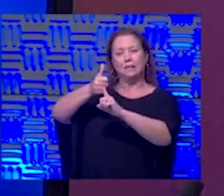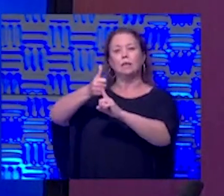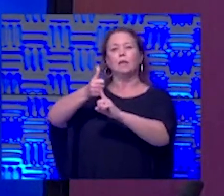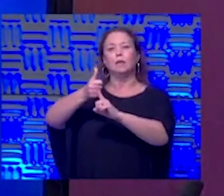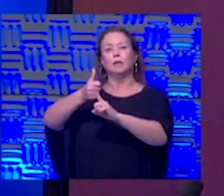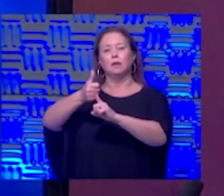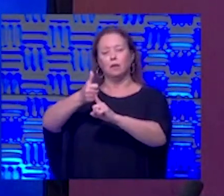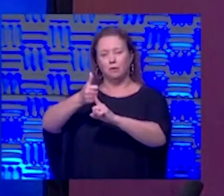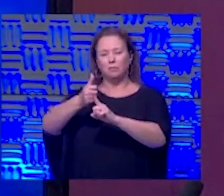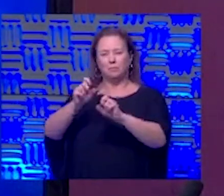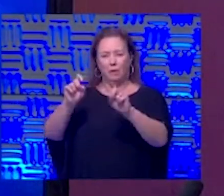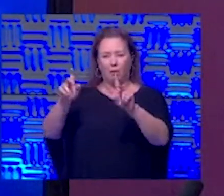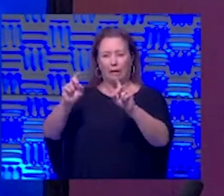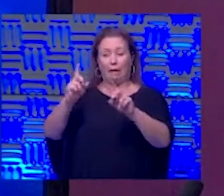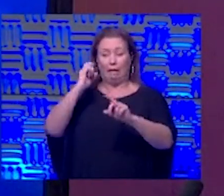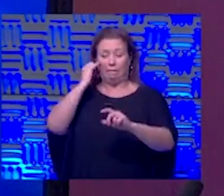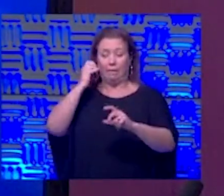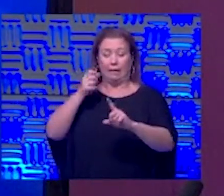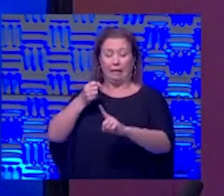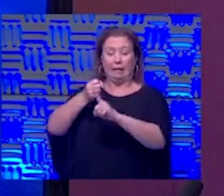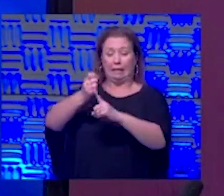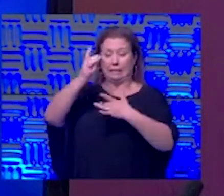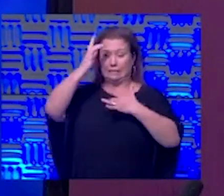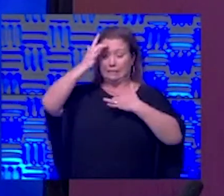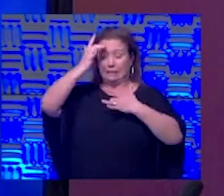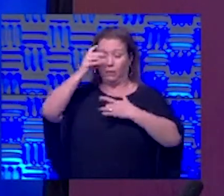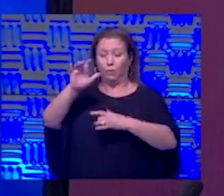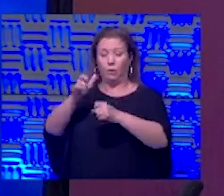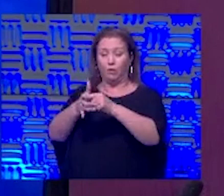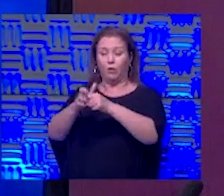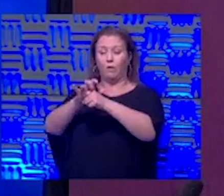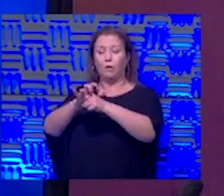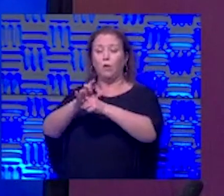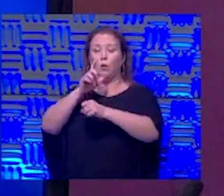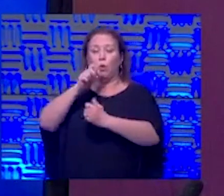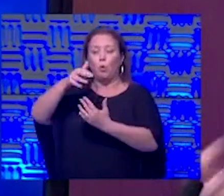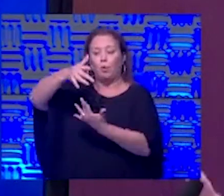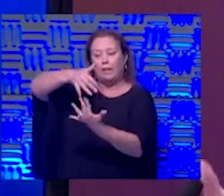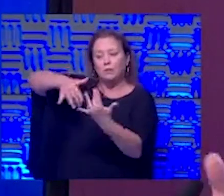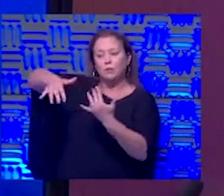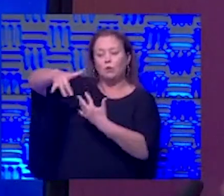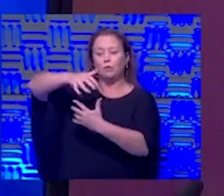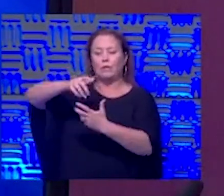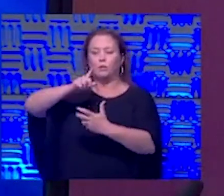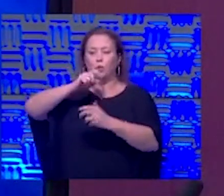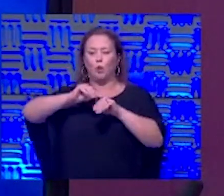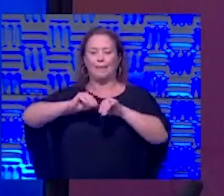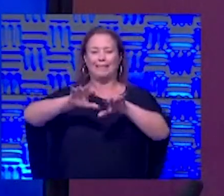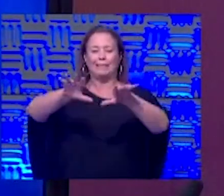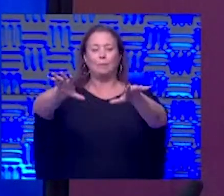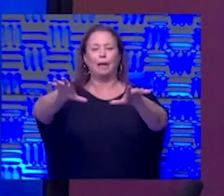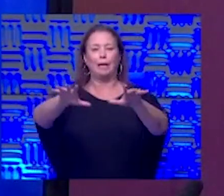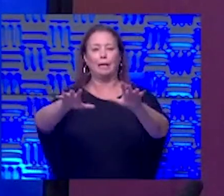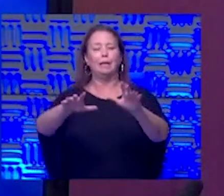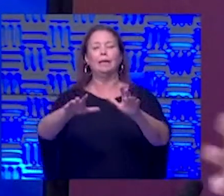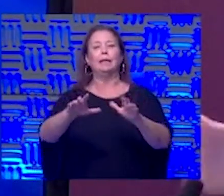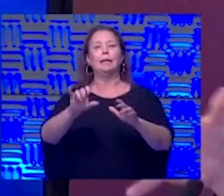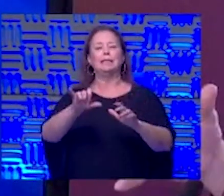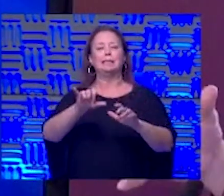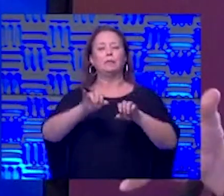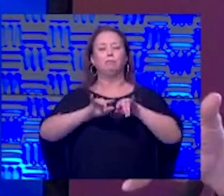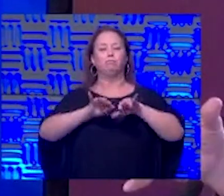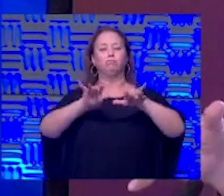are going to do okay if they do get the infection. Who are they going to be around? Who might they be spreading it to? It's this whole